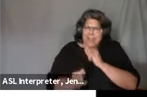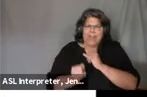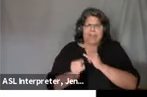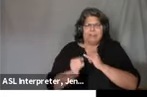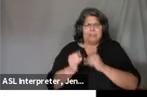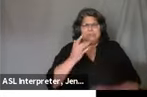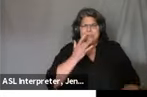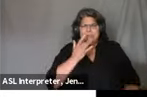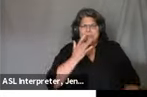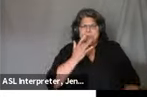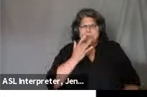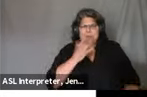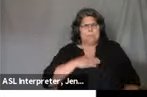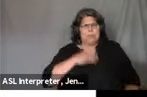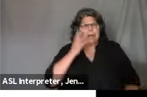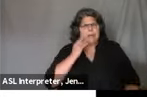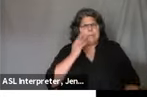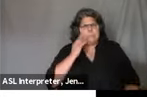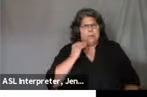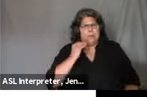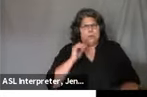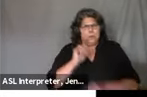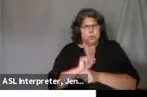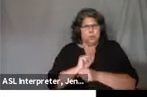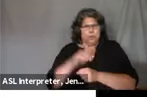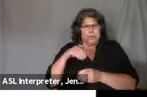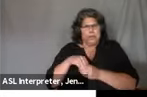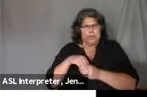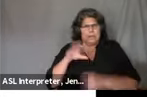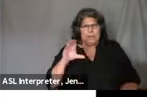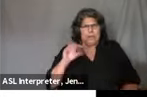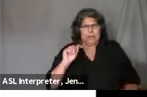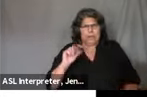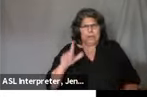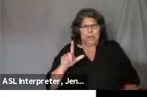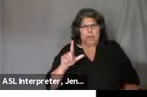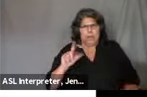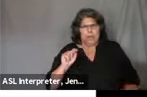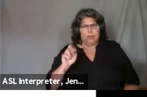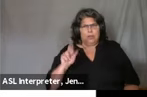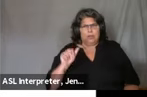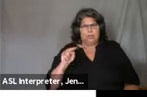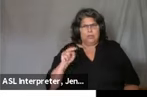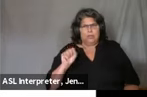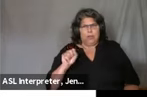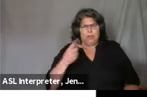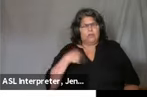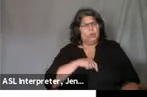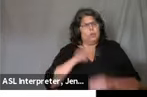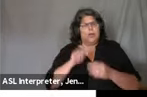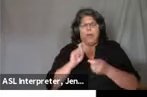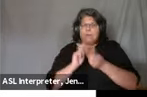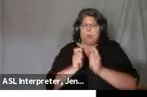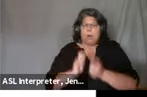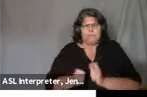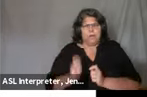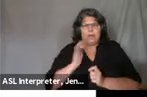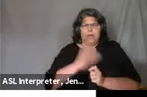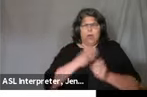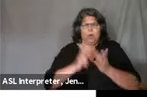in my experience at Caltrans, I have seen us make modifications to project designs where we